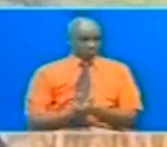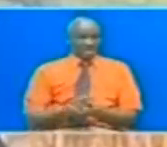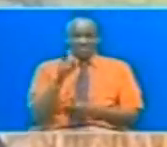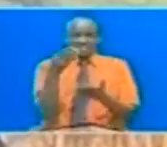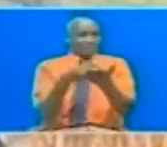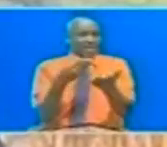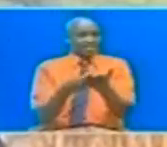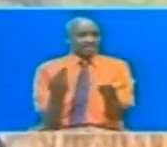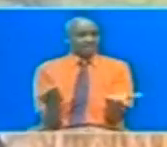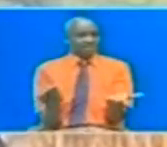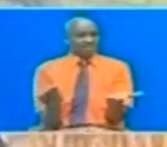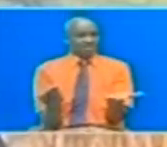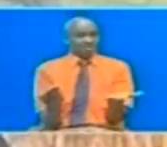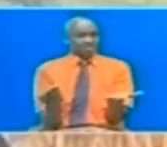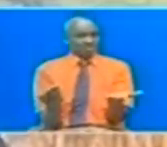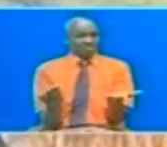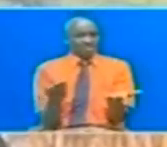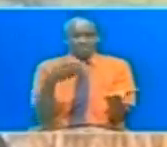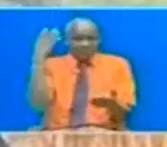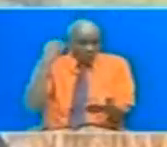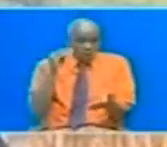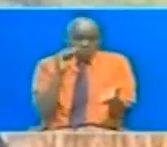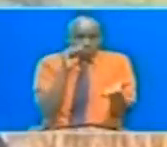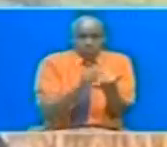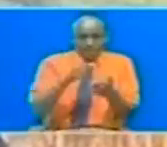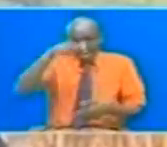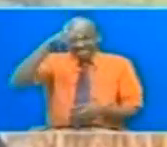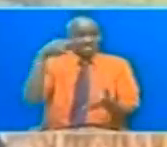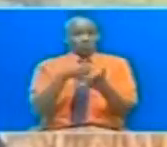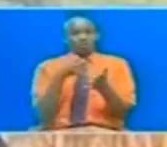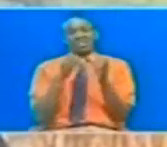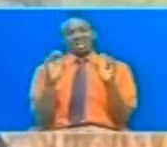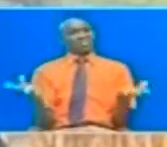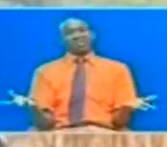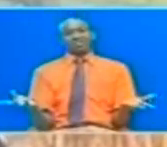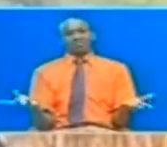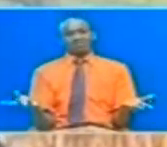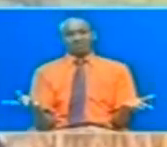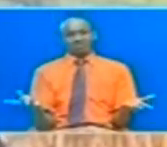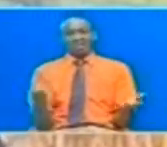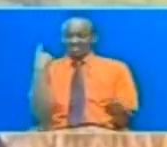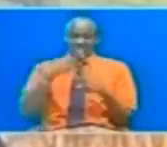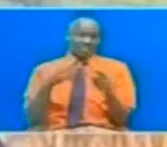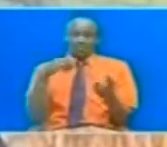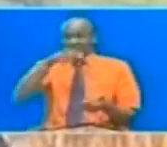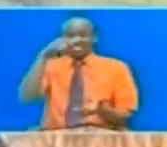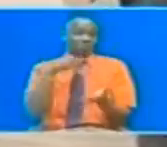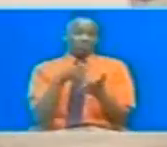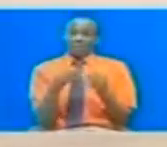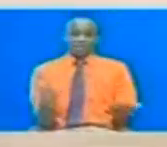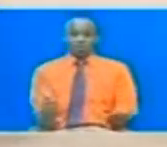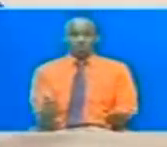money was not factored into this year's budget. And